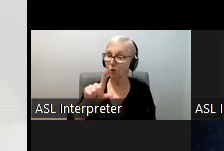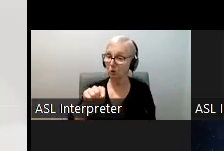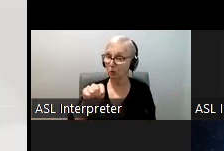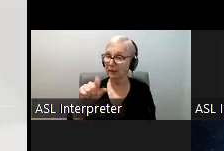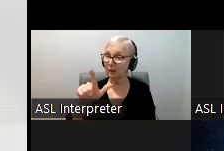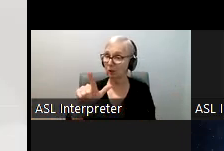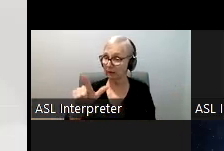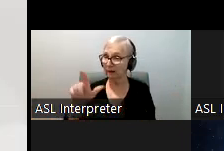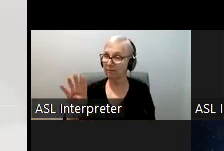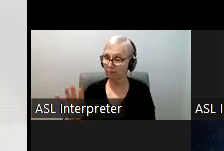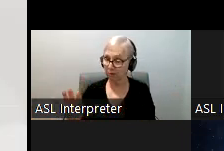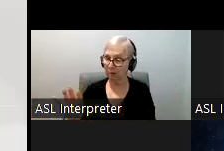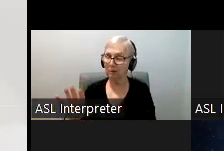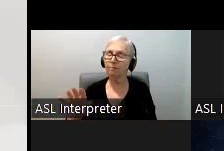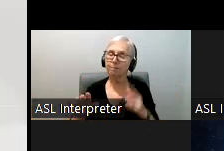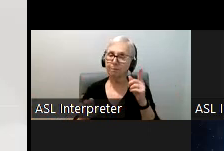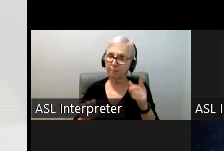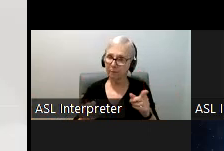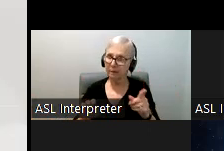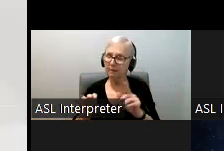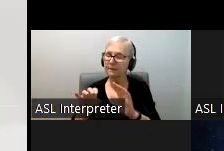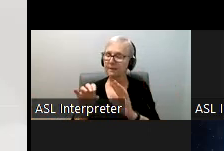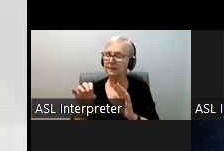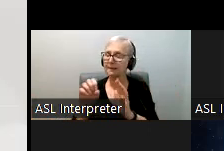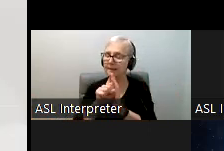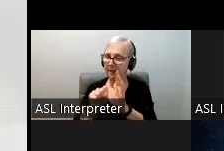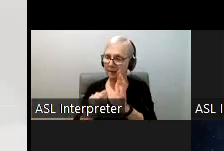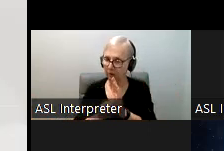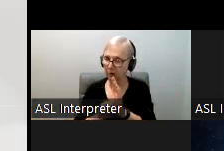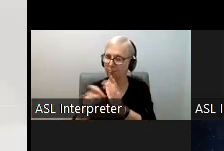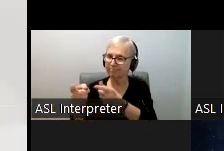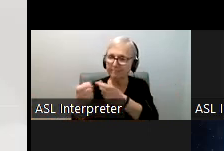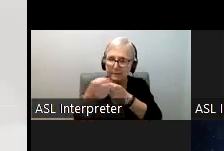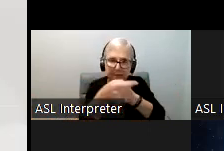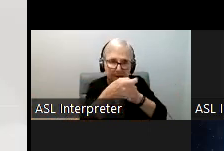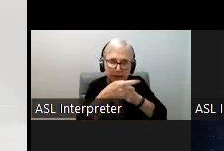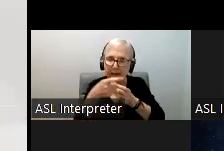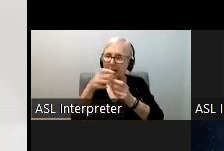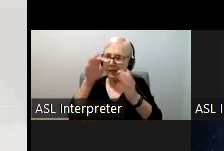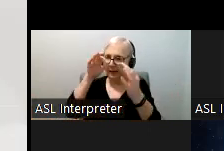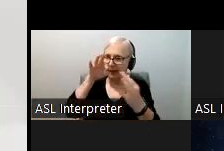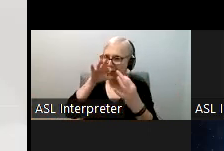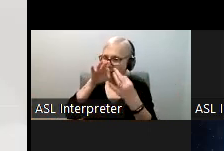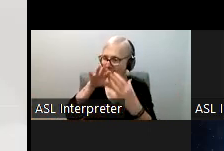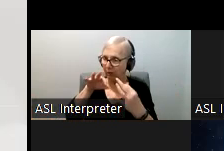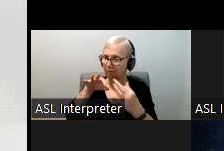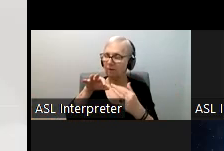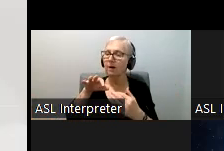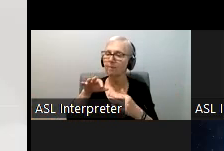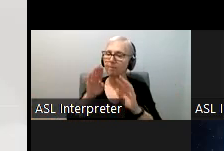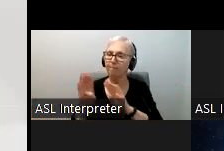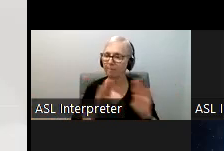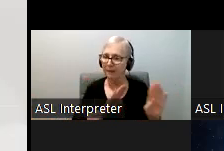The Behavioral Health Grievance System statute specifically calls for soliciting input from the Behavioral Health